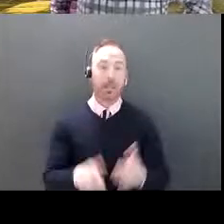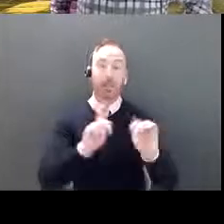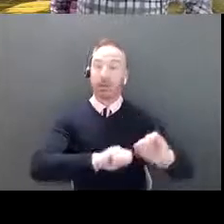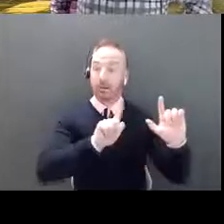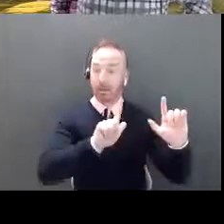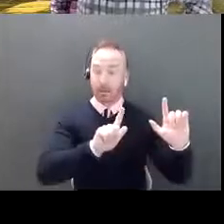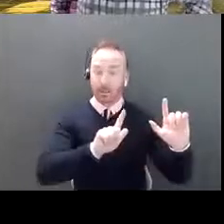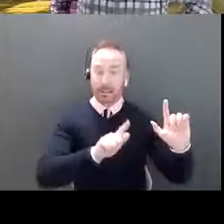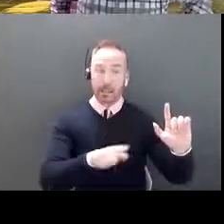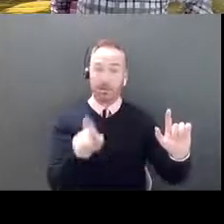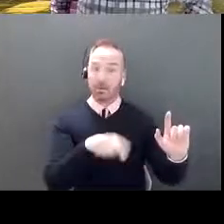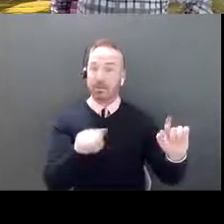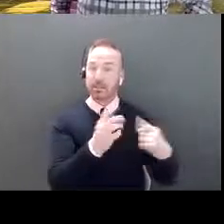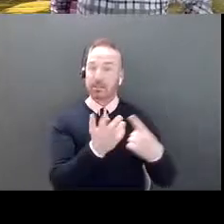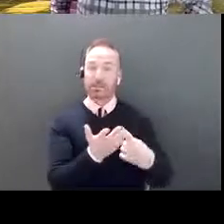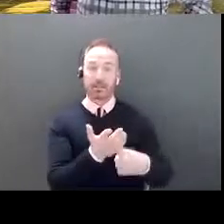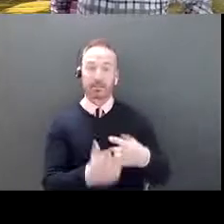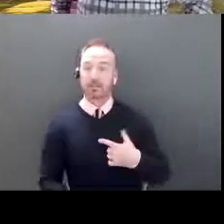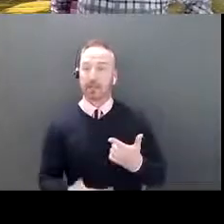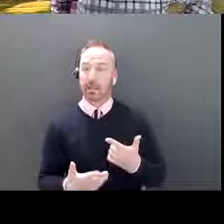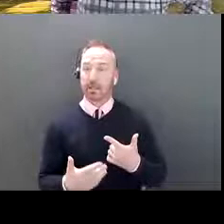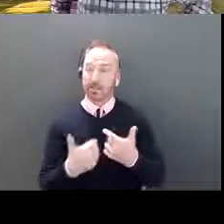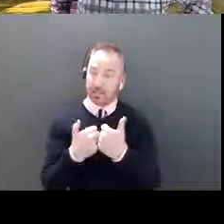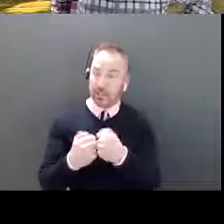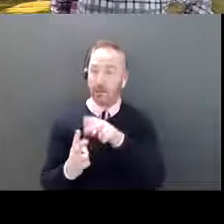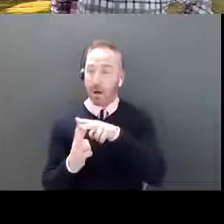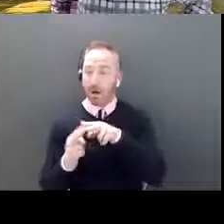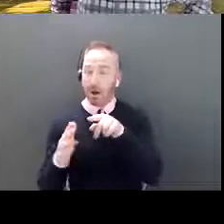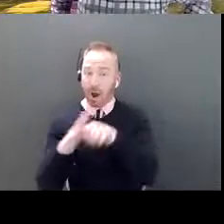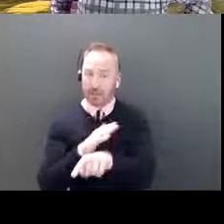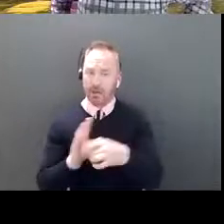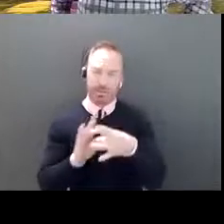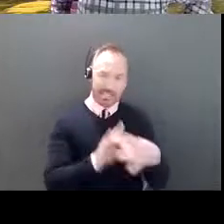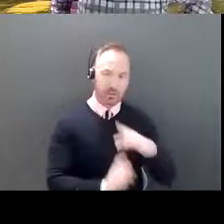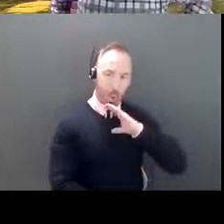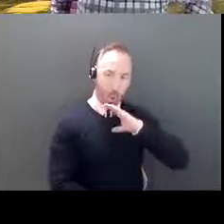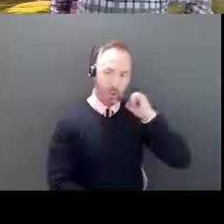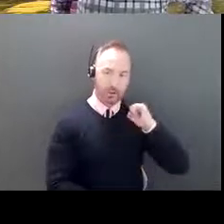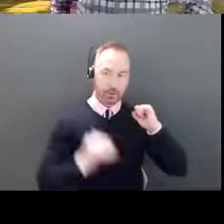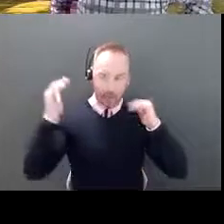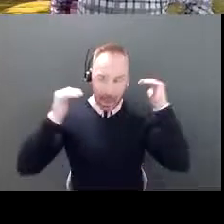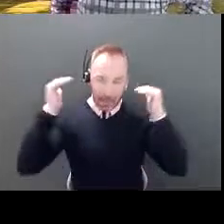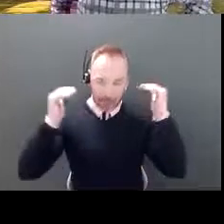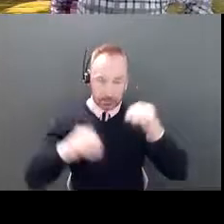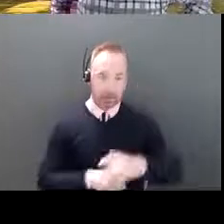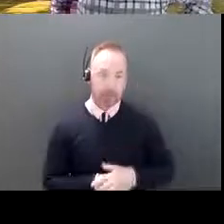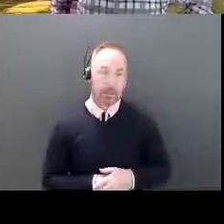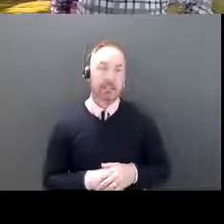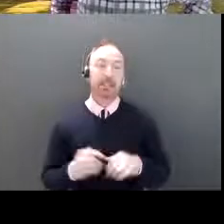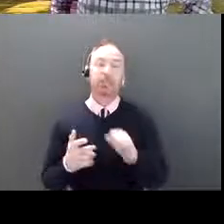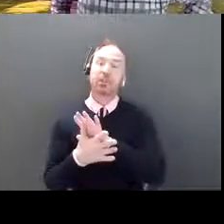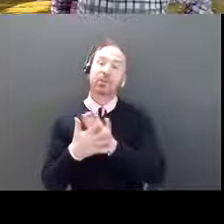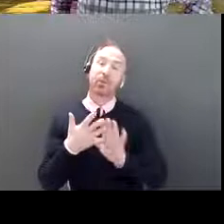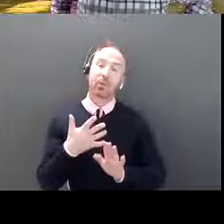When we talk about domestic homicides with older adults, a couple of things I wanted to single